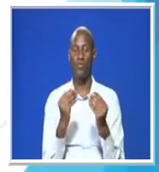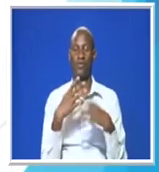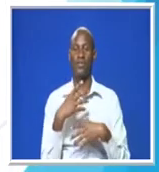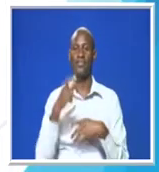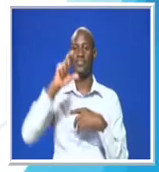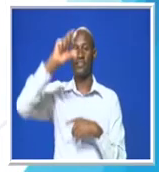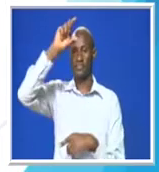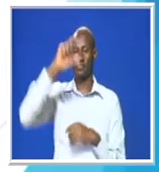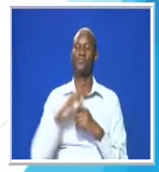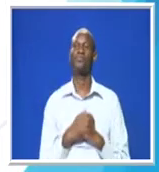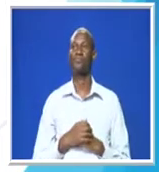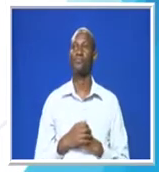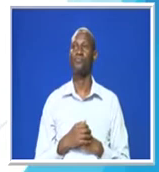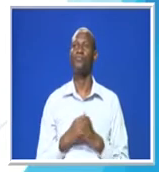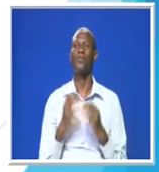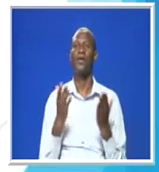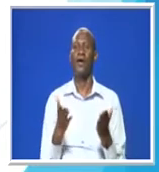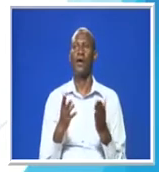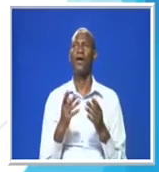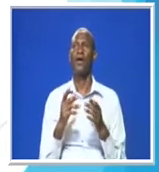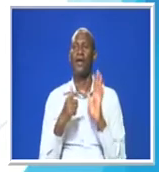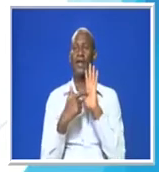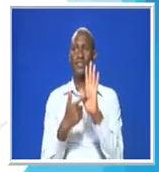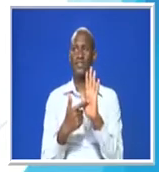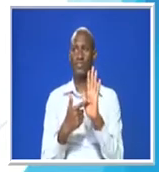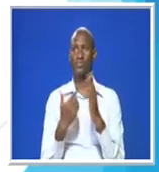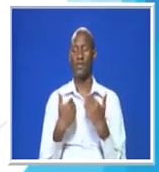interest. Let's look at an illustration.